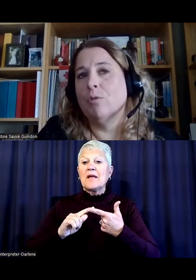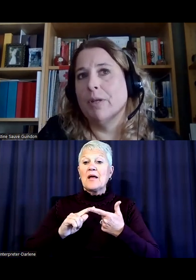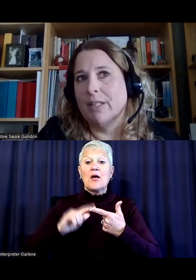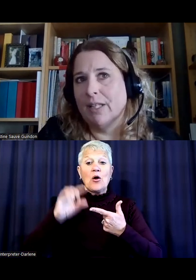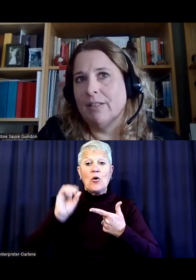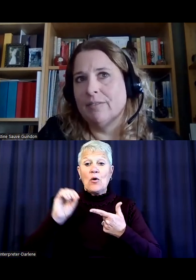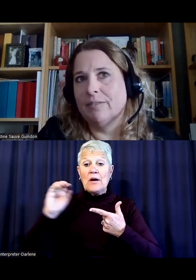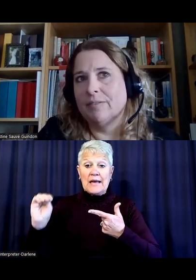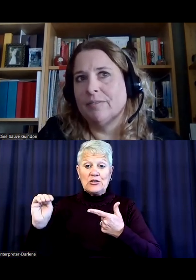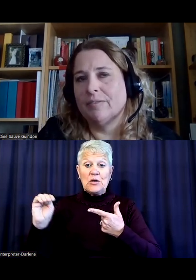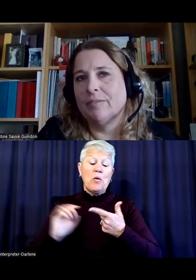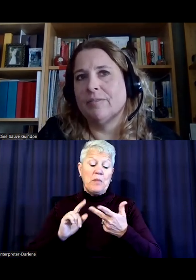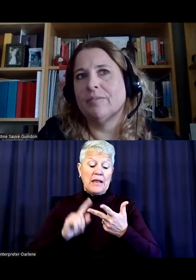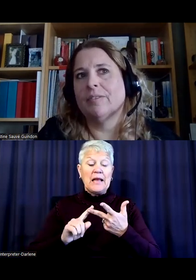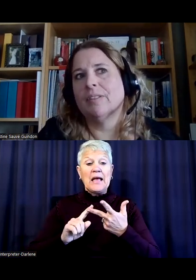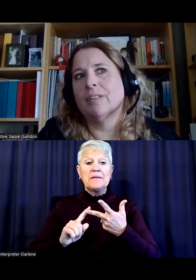orientation and mobility,